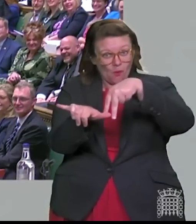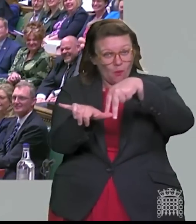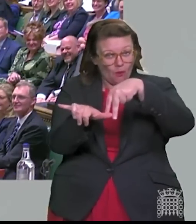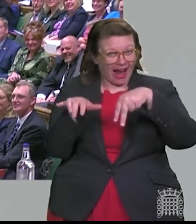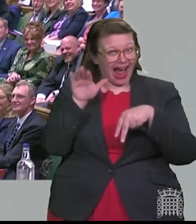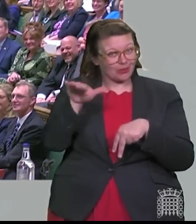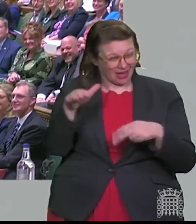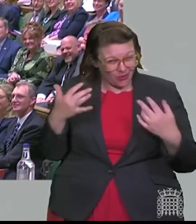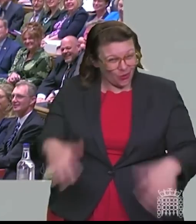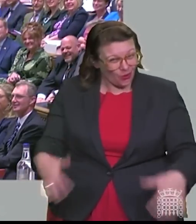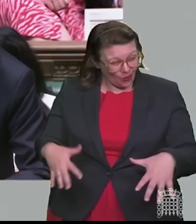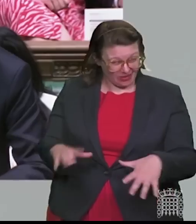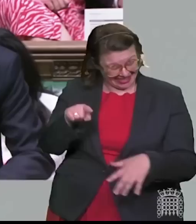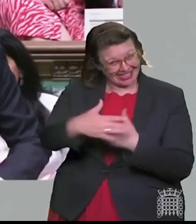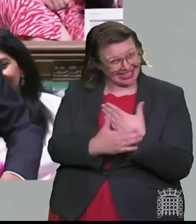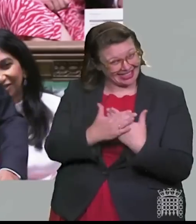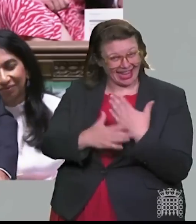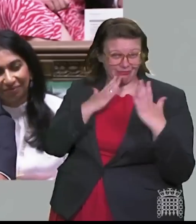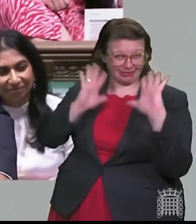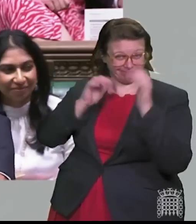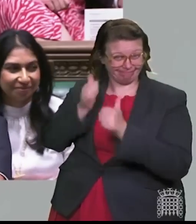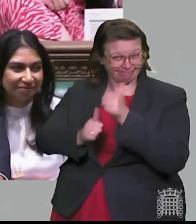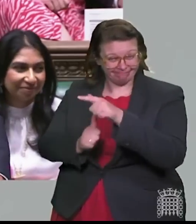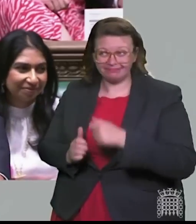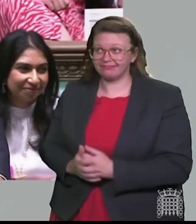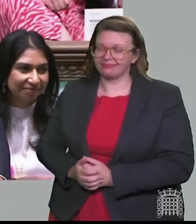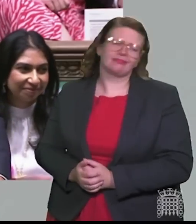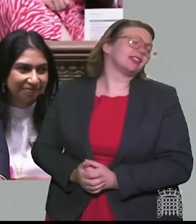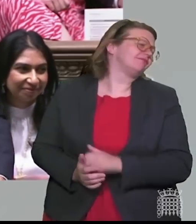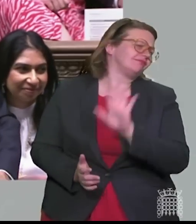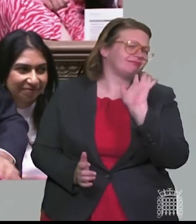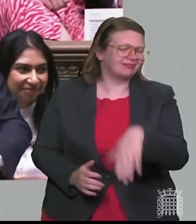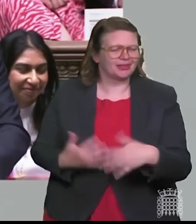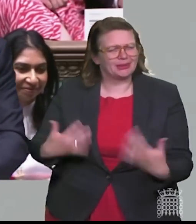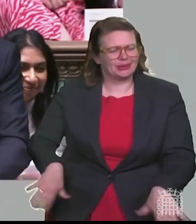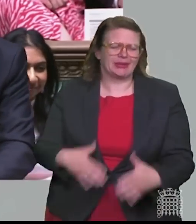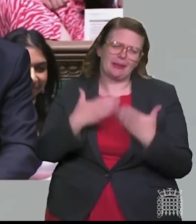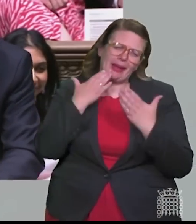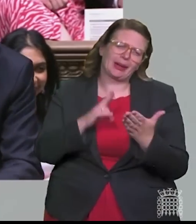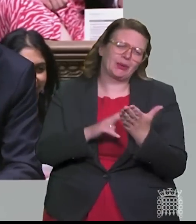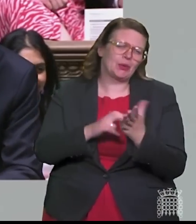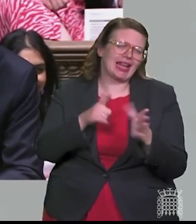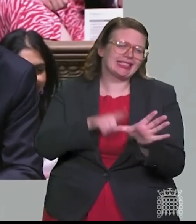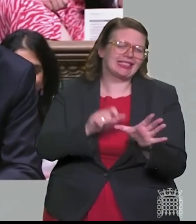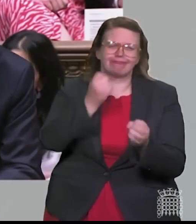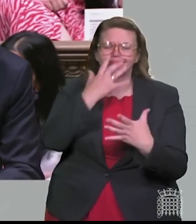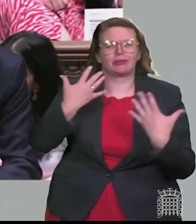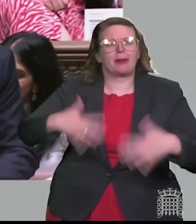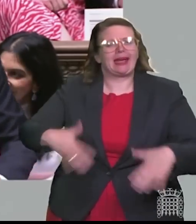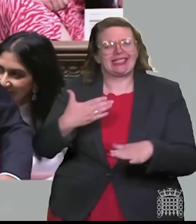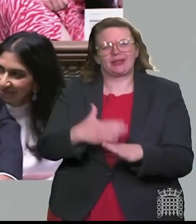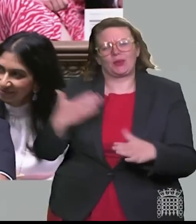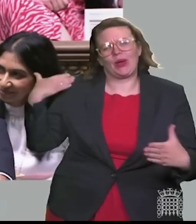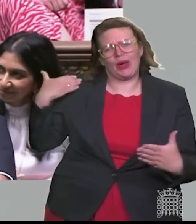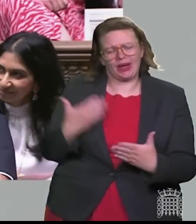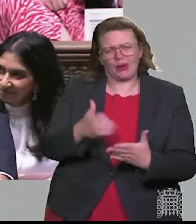Well, can I join my honourable friend in thanking Nancy for all her fantastic fundraising work, and of course wish her the best